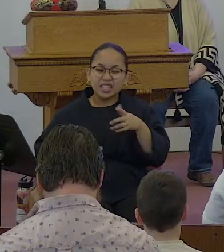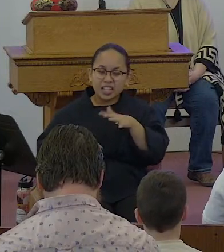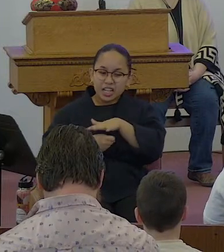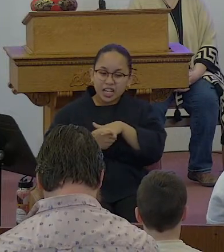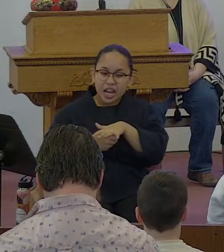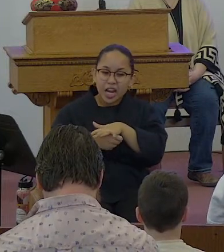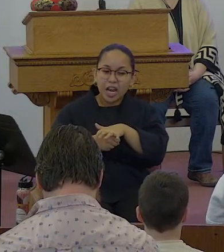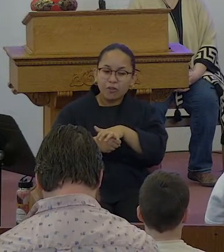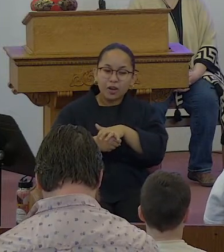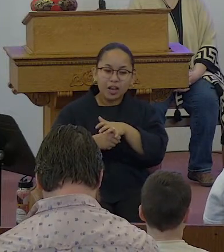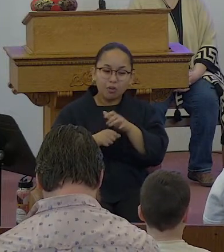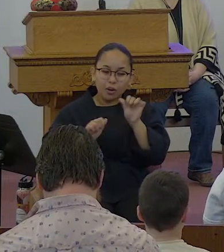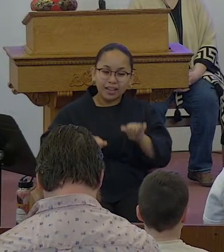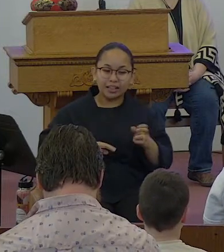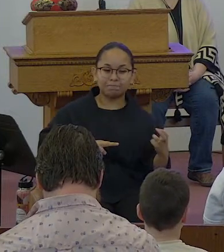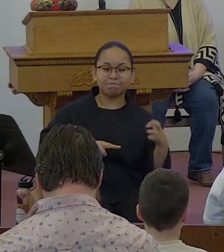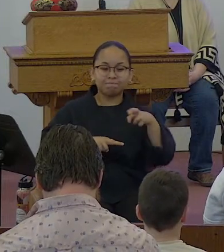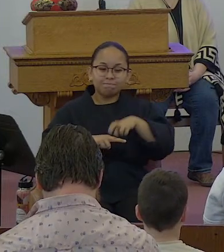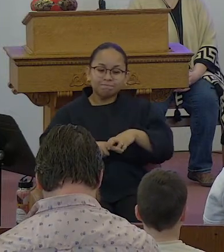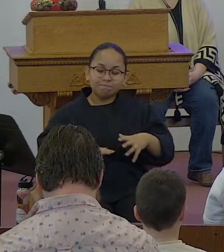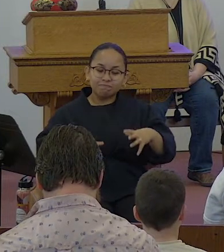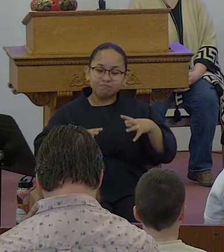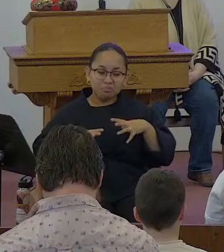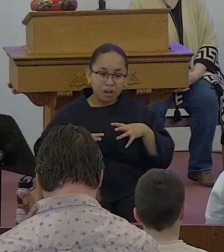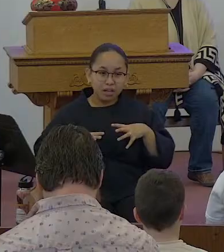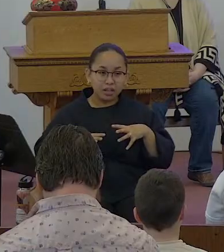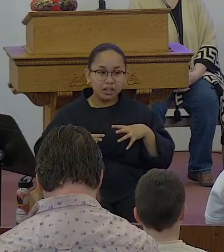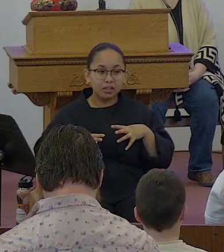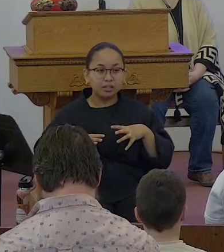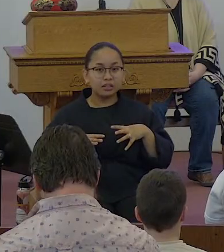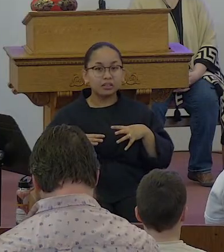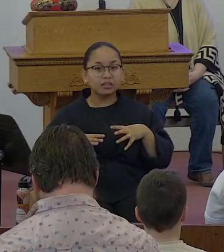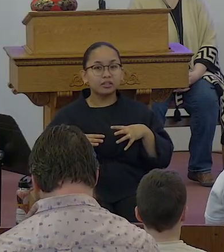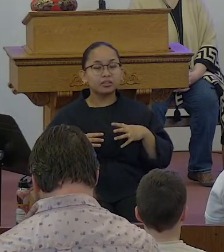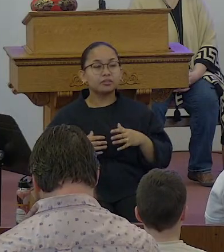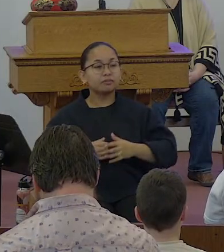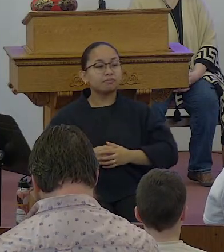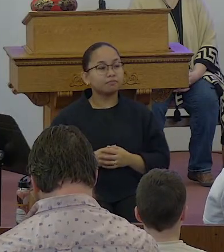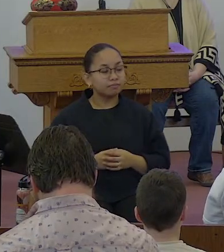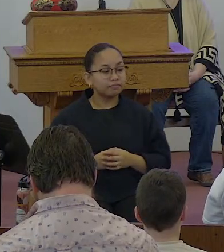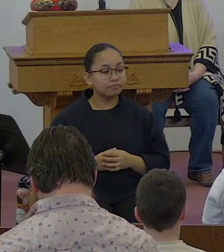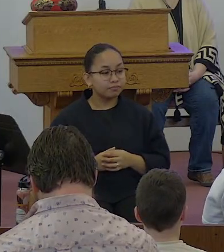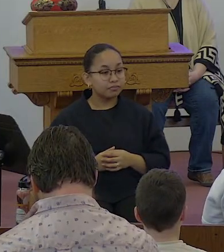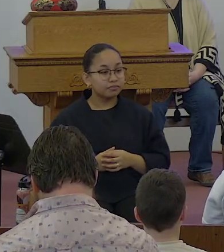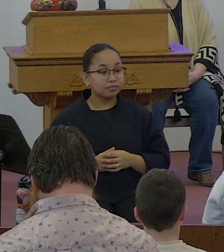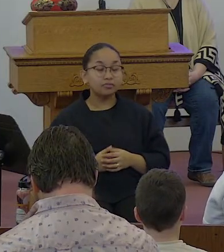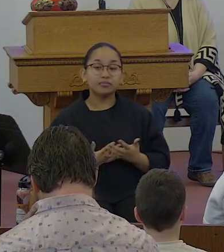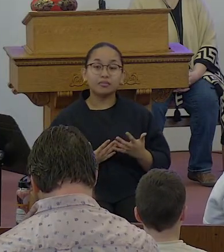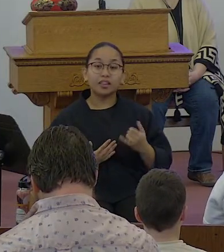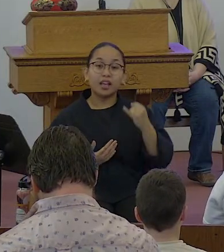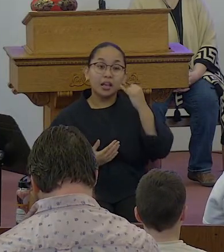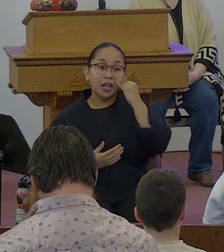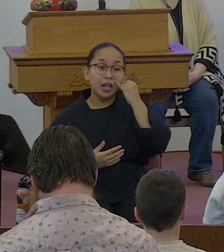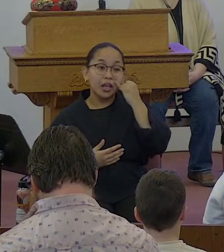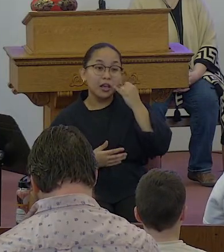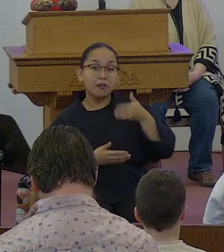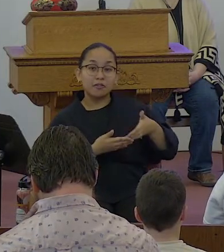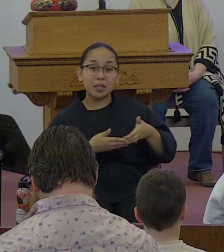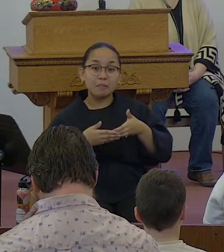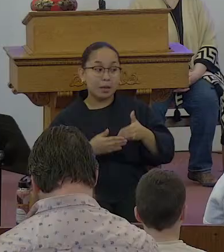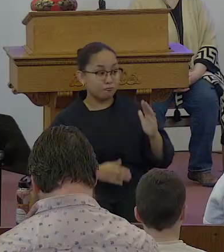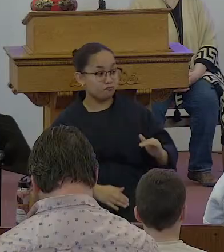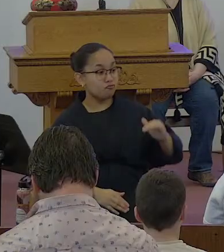putting down. So she knew there'd be some foot putting down when the baby of hers got to growing up a